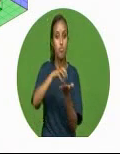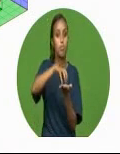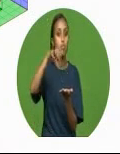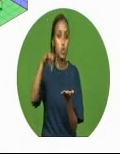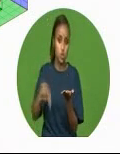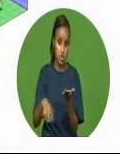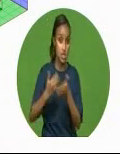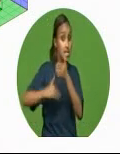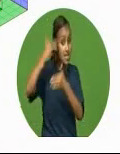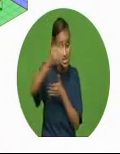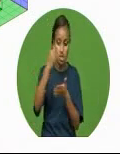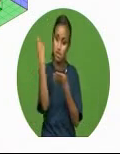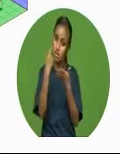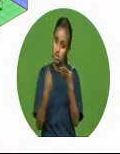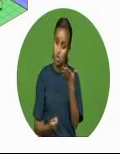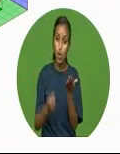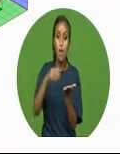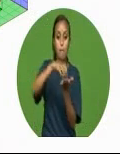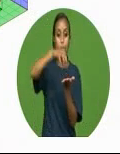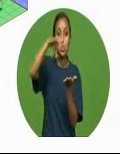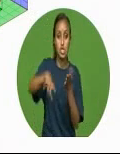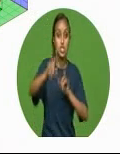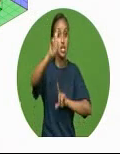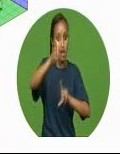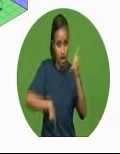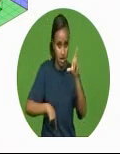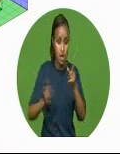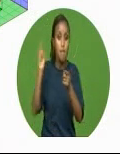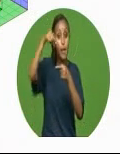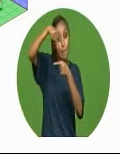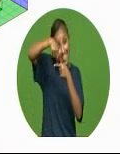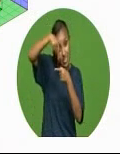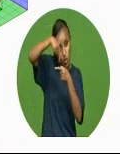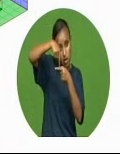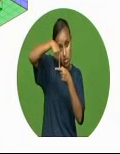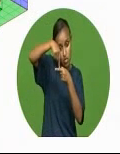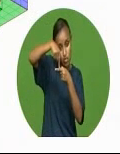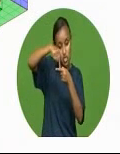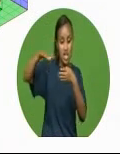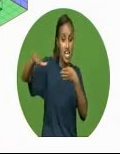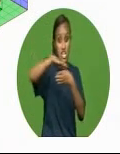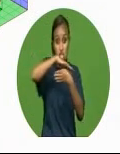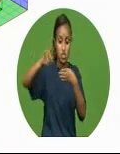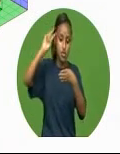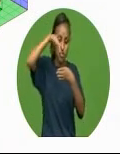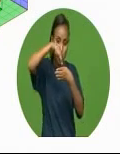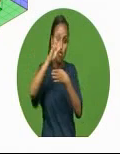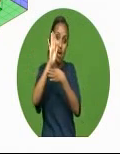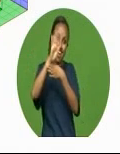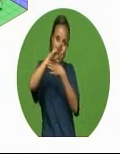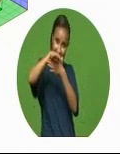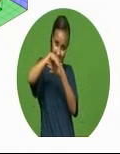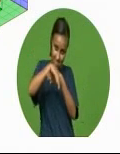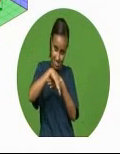plane of projection. Then draw projection lines perpendicular to the edge view of